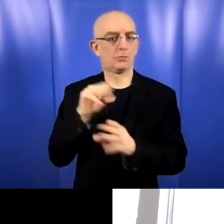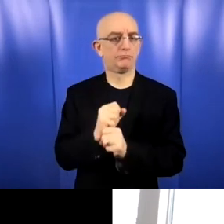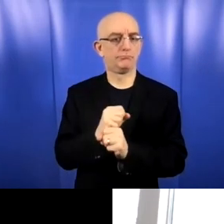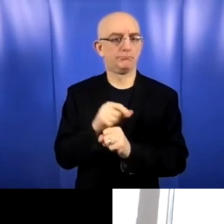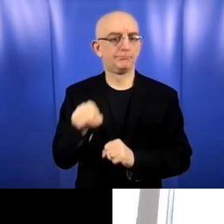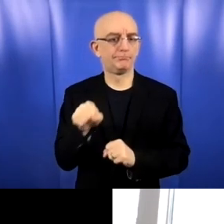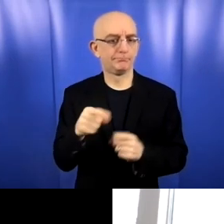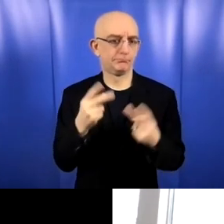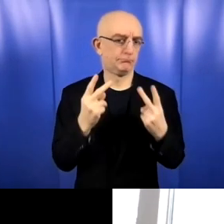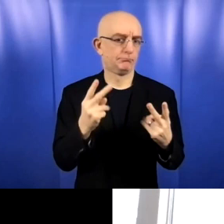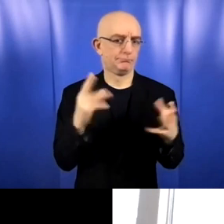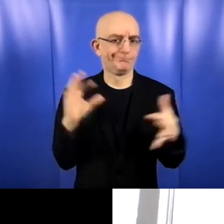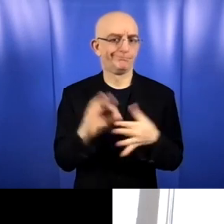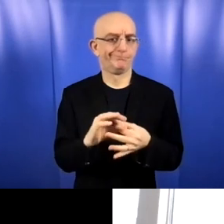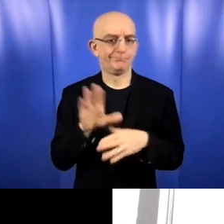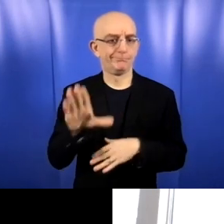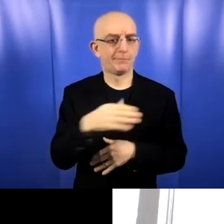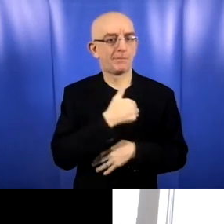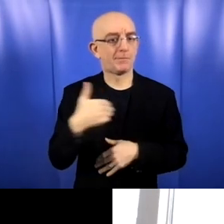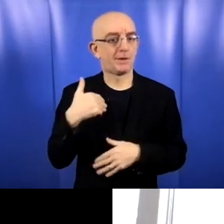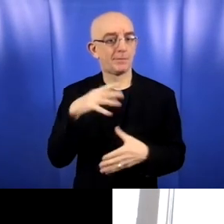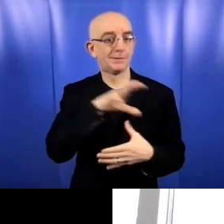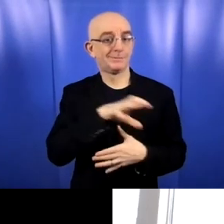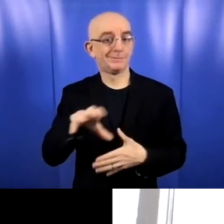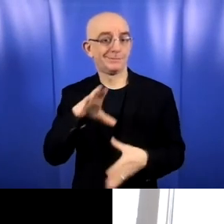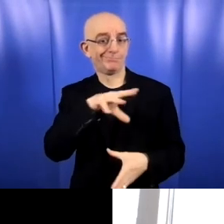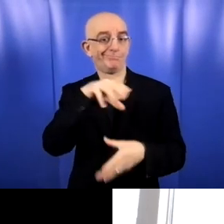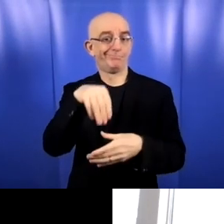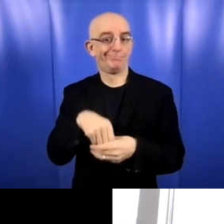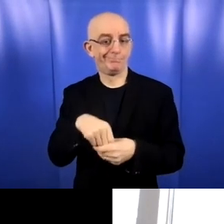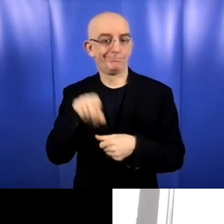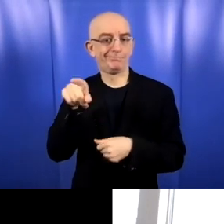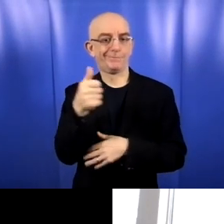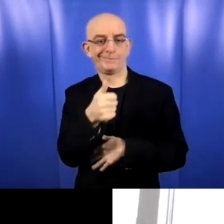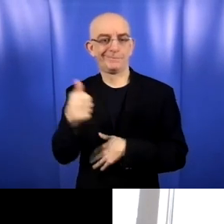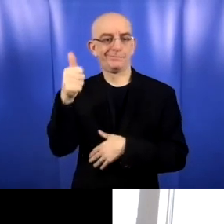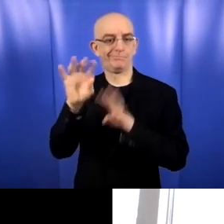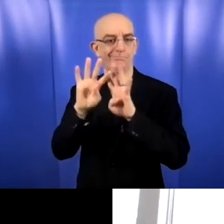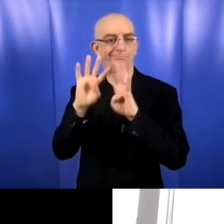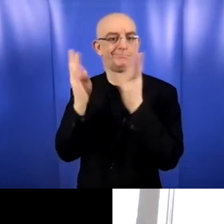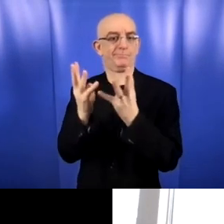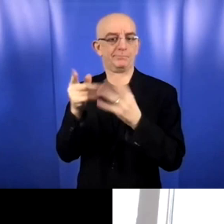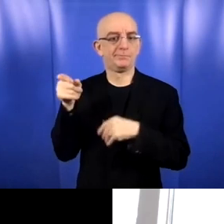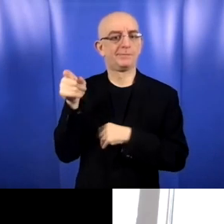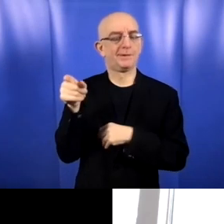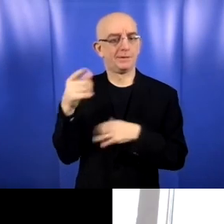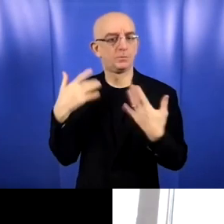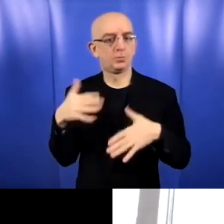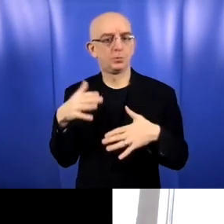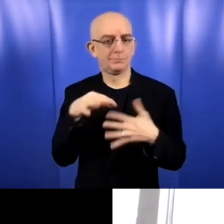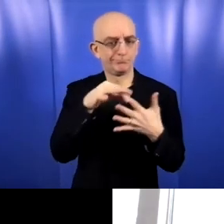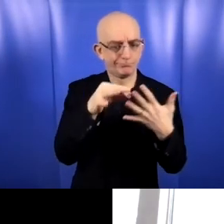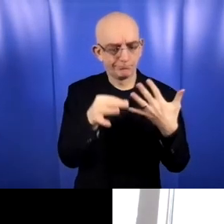academic research, analysis, and ideas has also equipped us to work particularly well with our partners on some of the